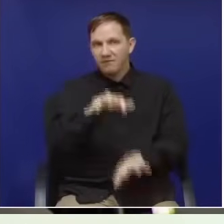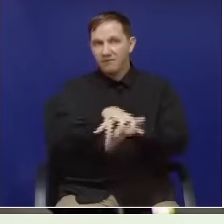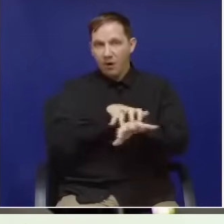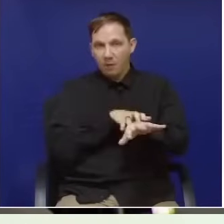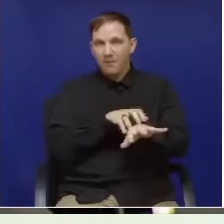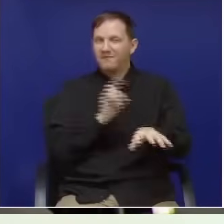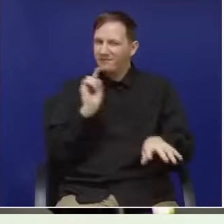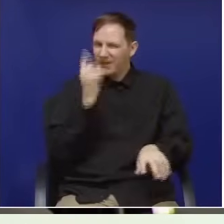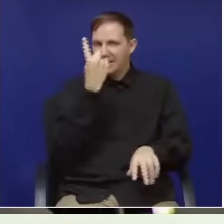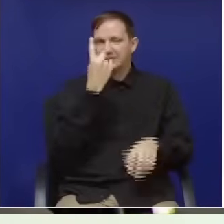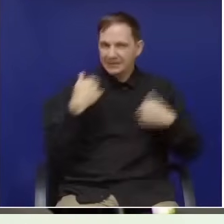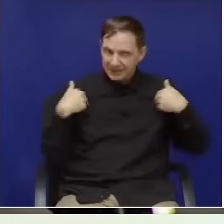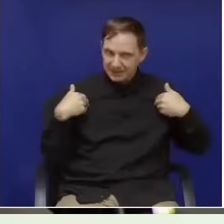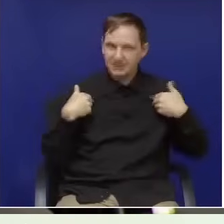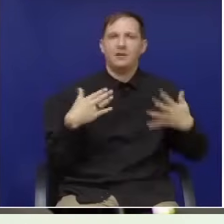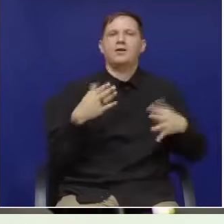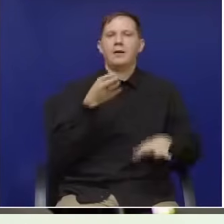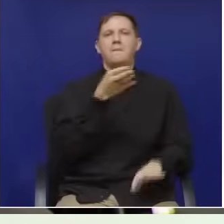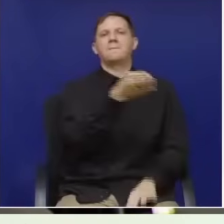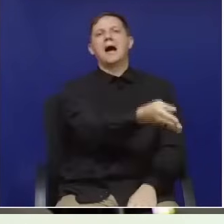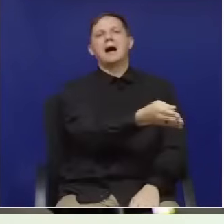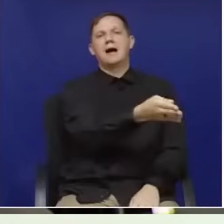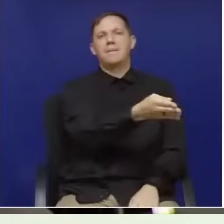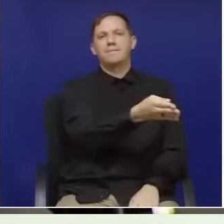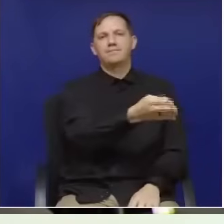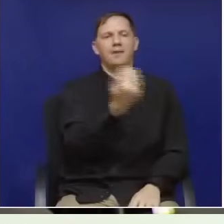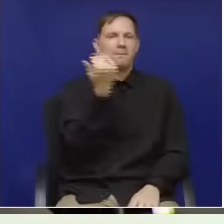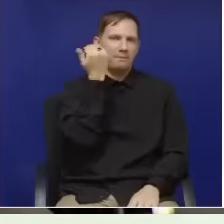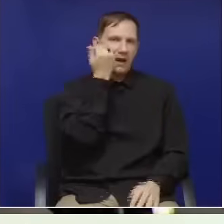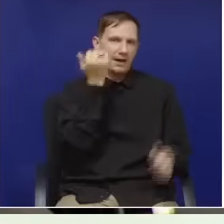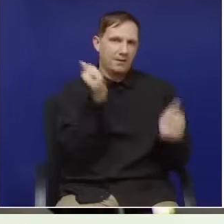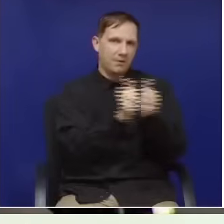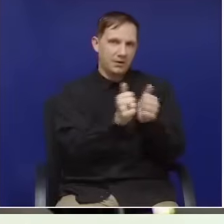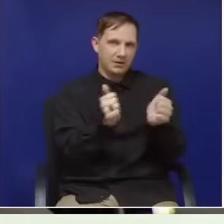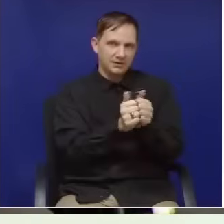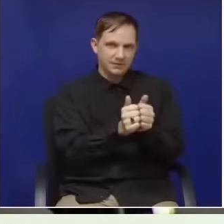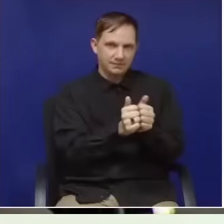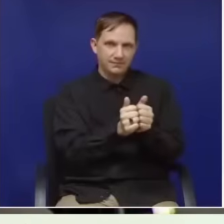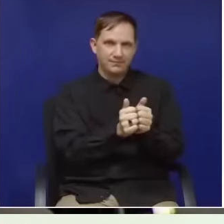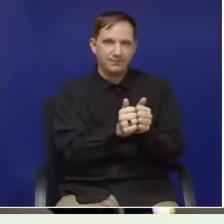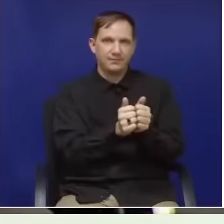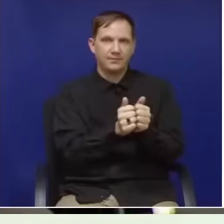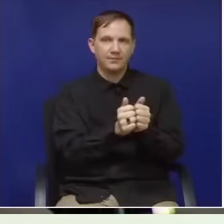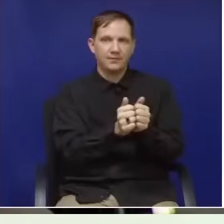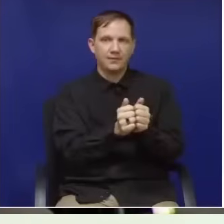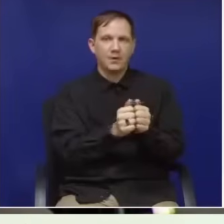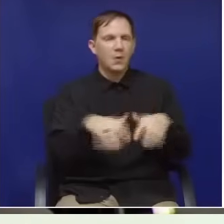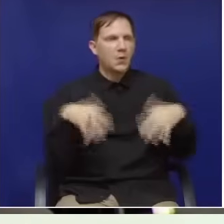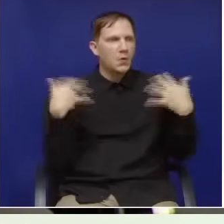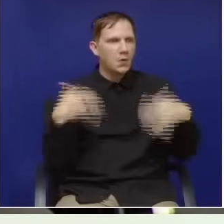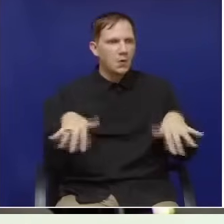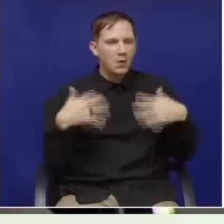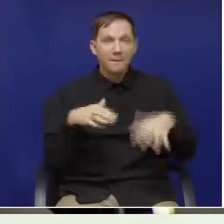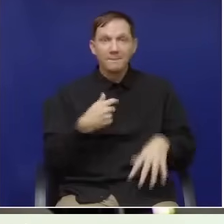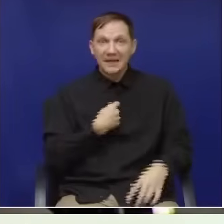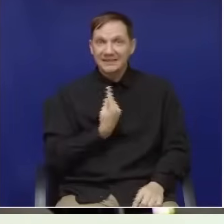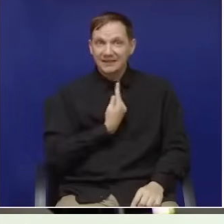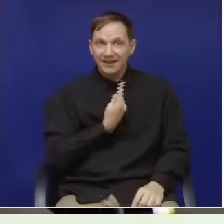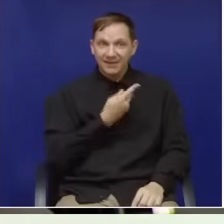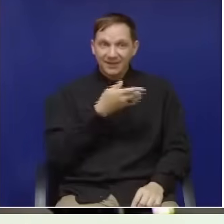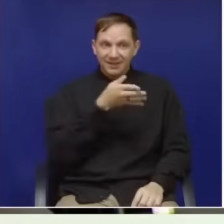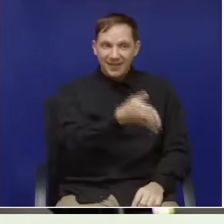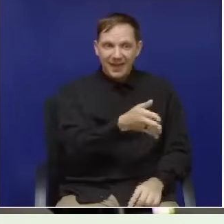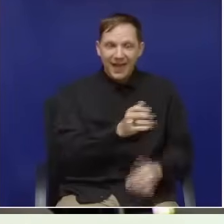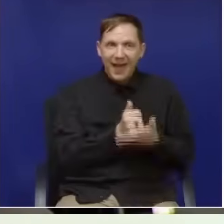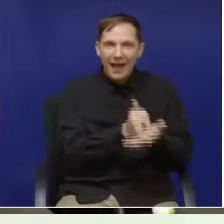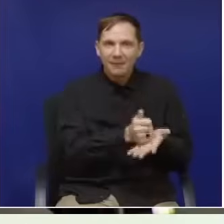one of these new digitally transformed bank partnership branches. And it was incredible to be present when we helped the